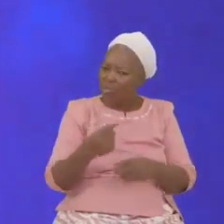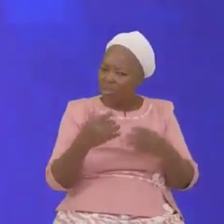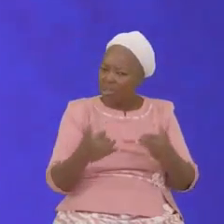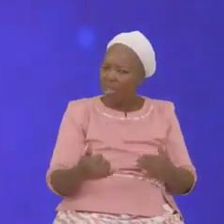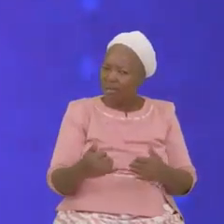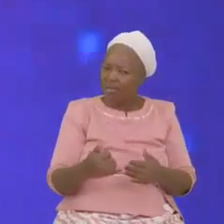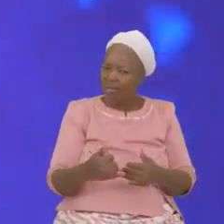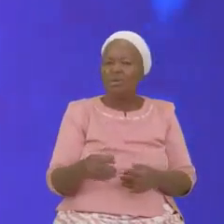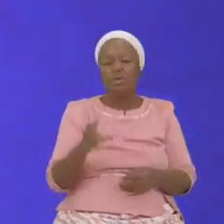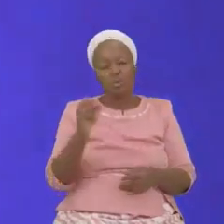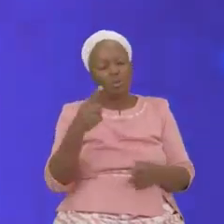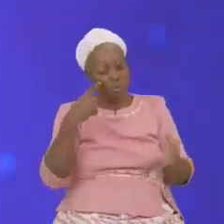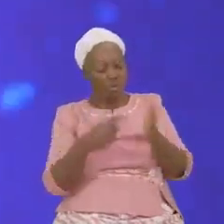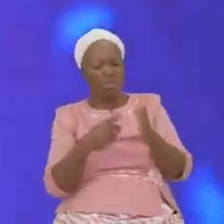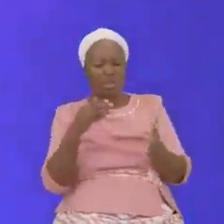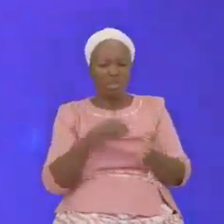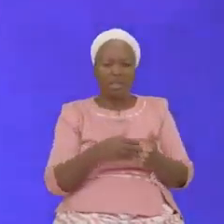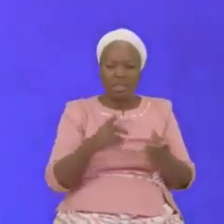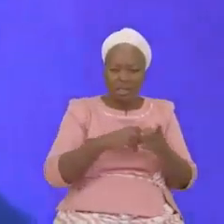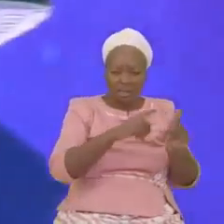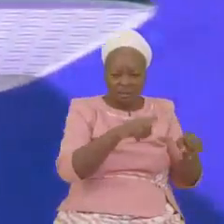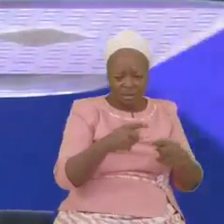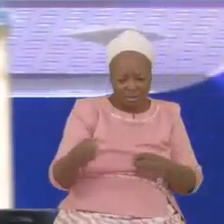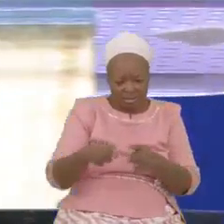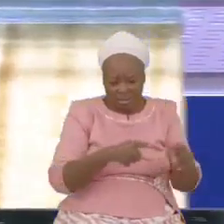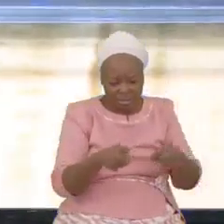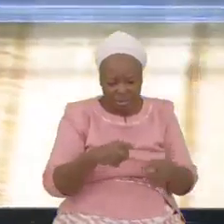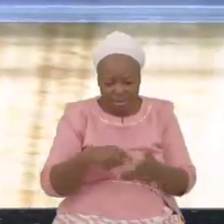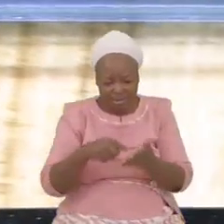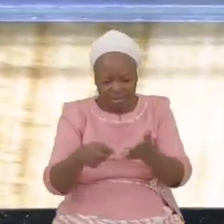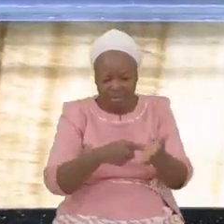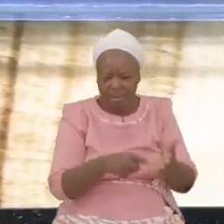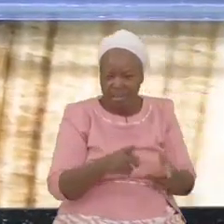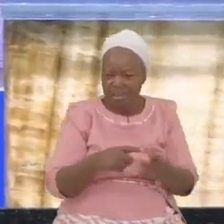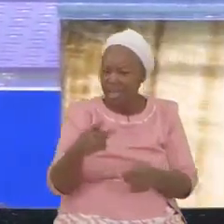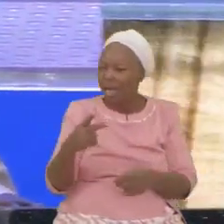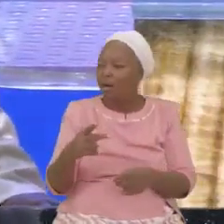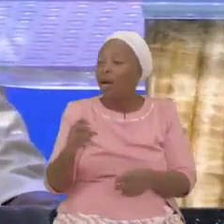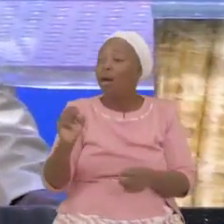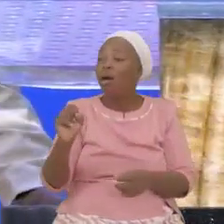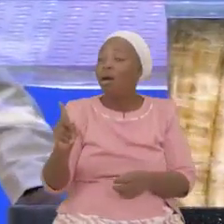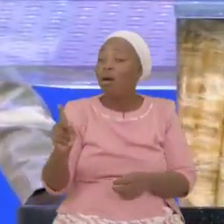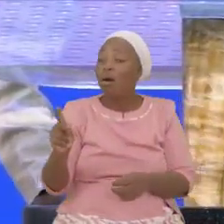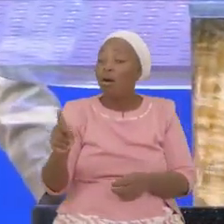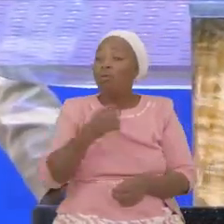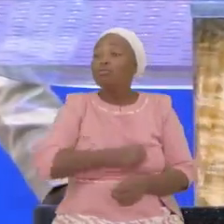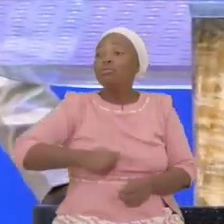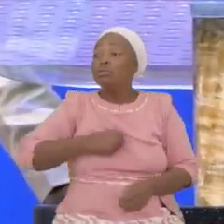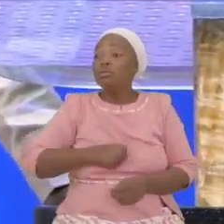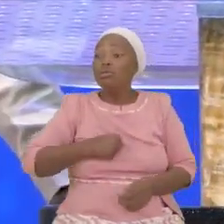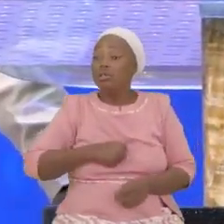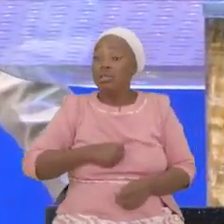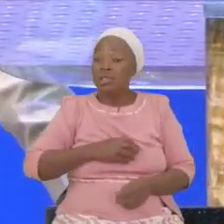said, okay, check up. And then he did all the ta-ta-ta-ta-ta and everything, and said, somebody had just